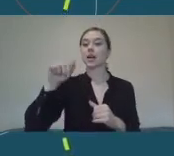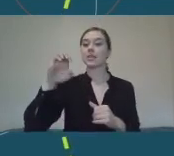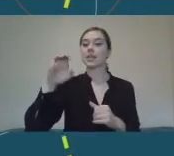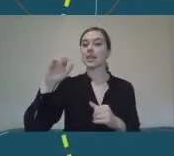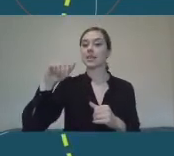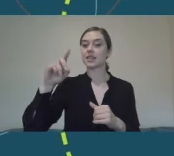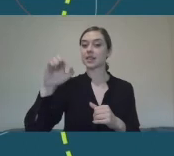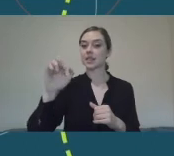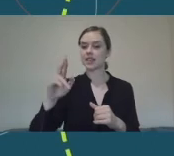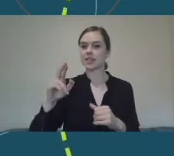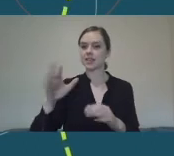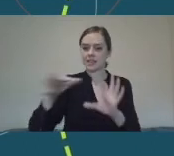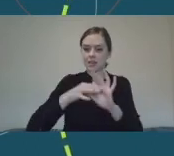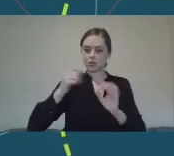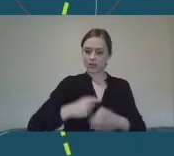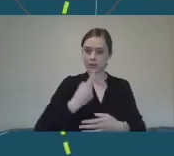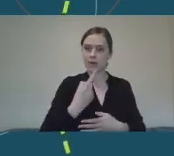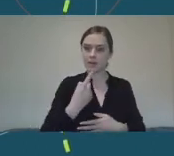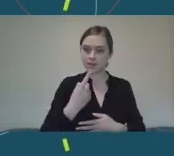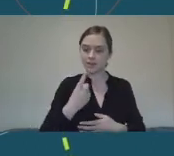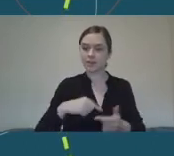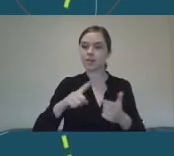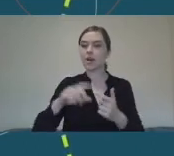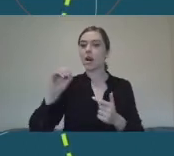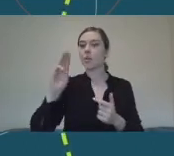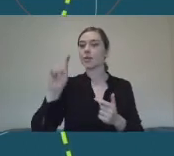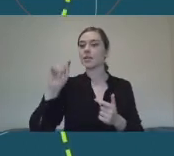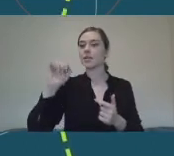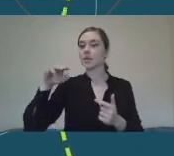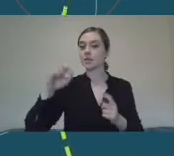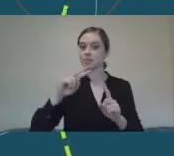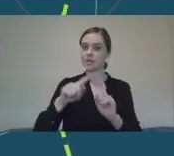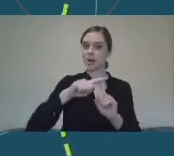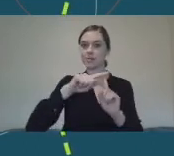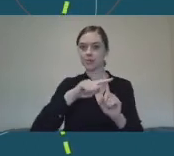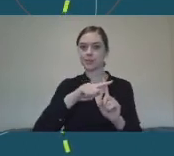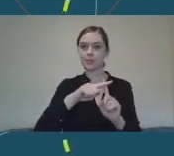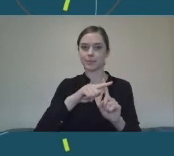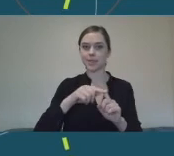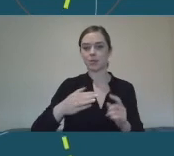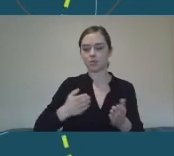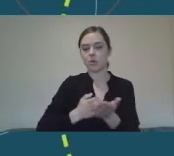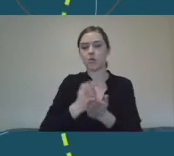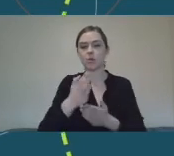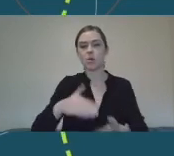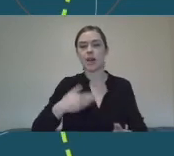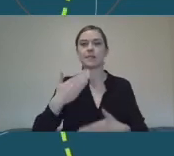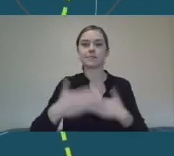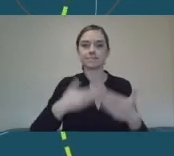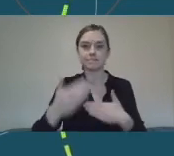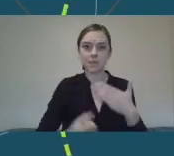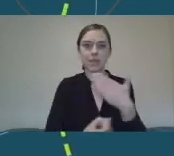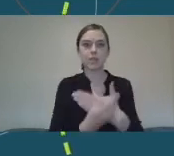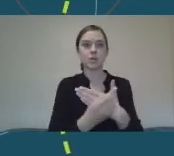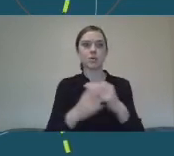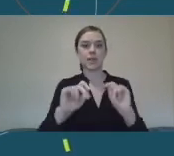which is teaching people to, quote unquote, roll with the punches, be able to adapt and reboot